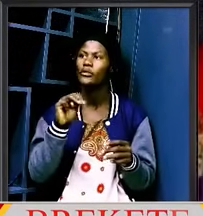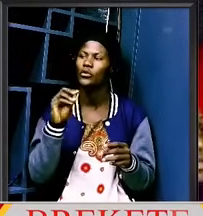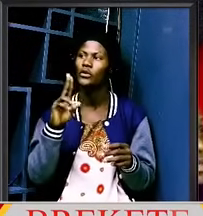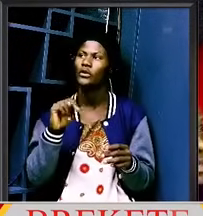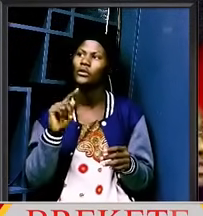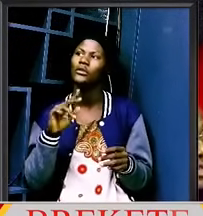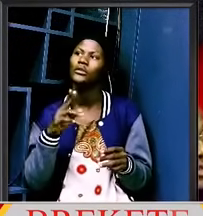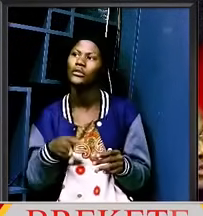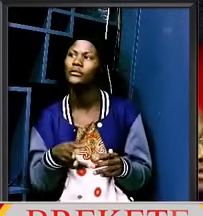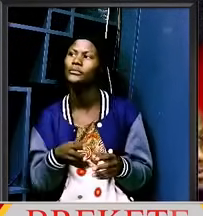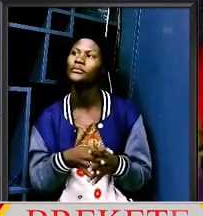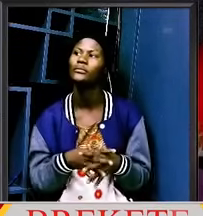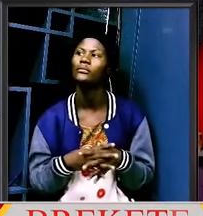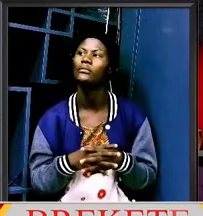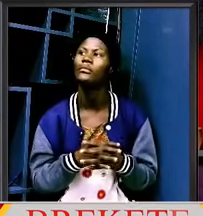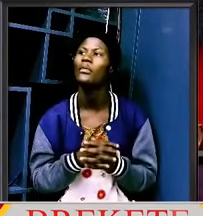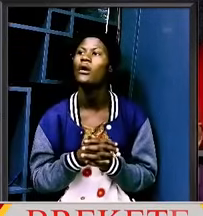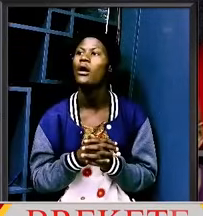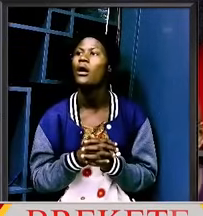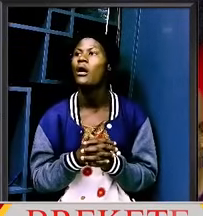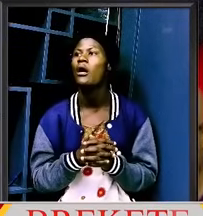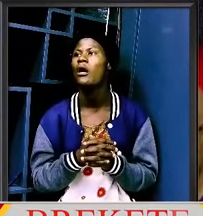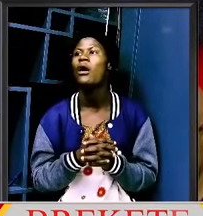No, no problem. No problem.